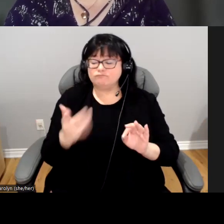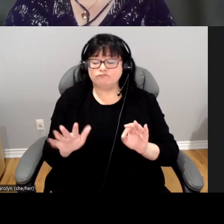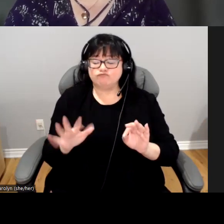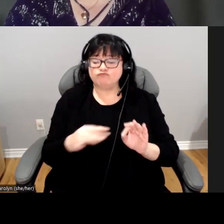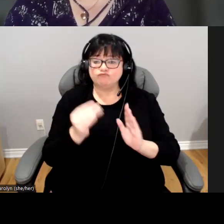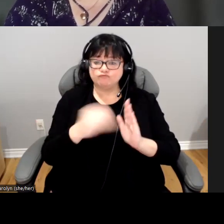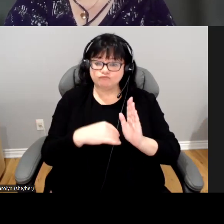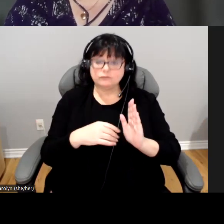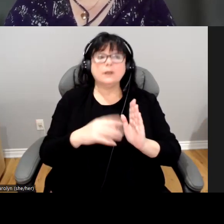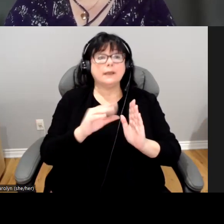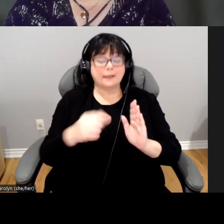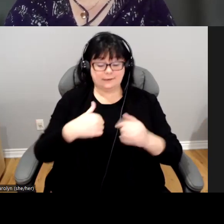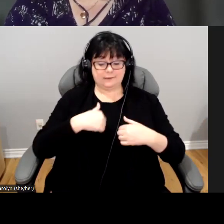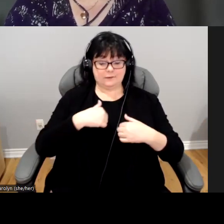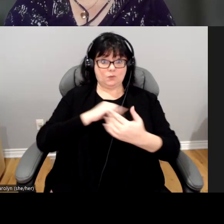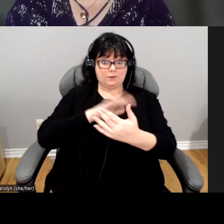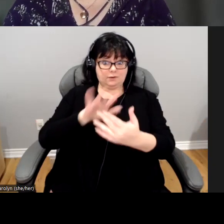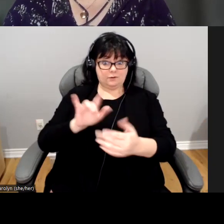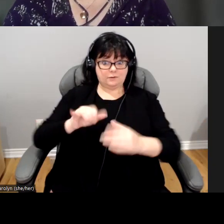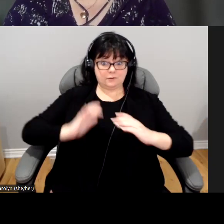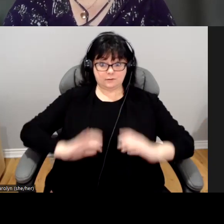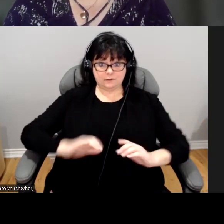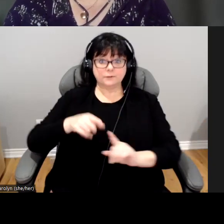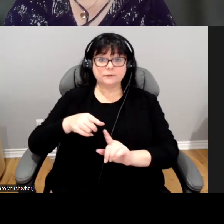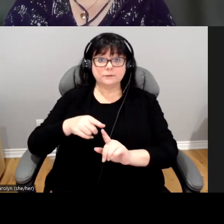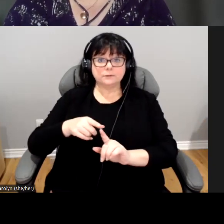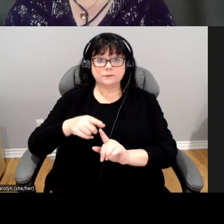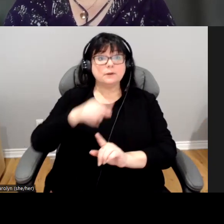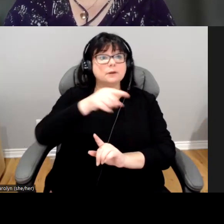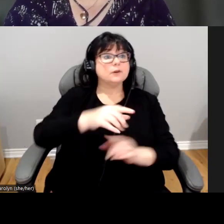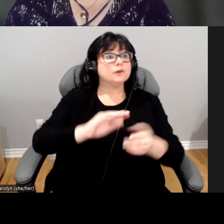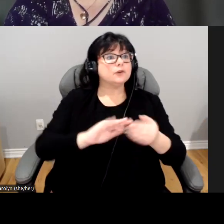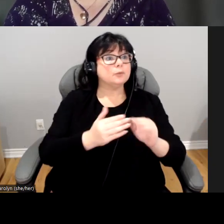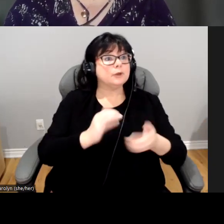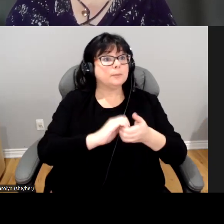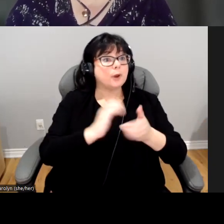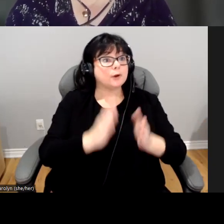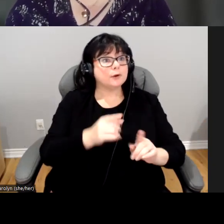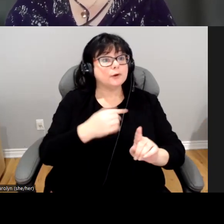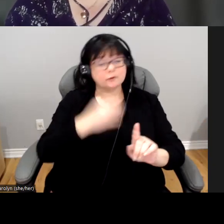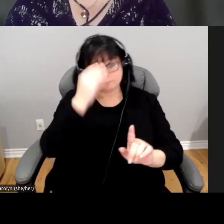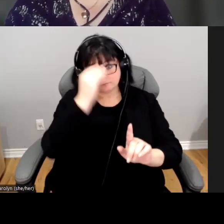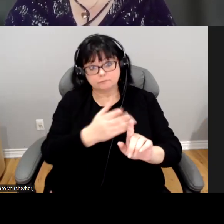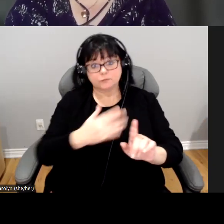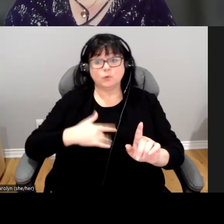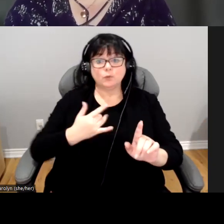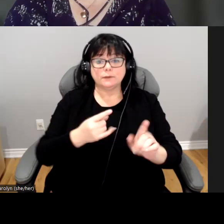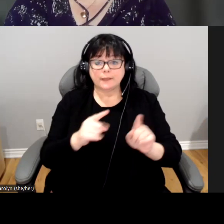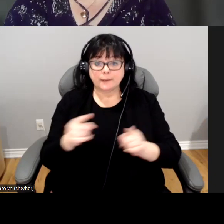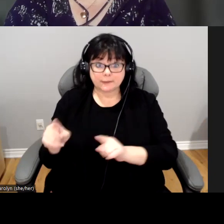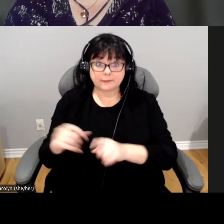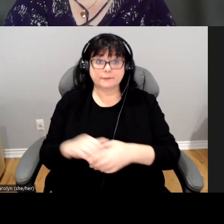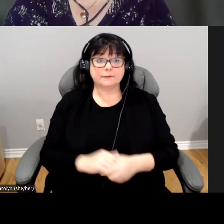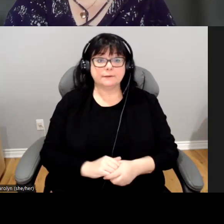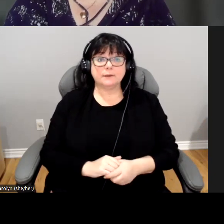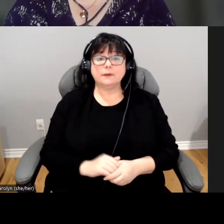client and also report back to them what was happening. And then if for some reason the client, we